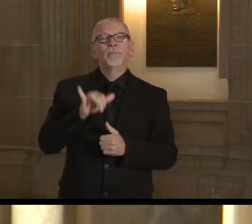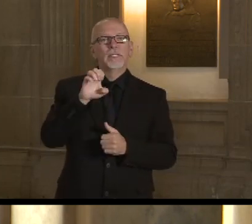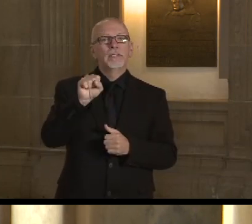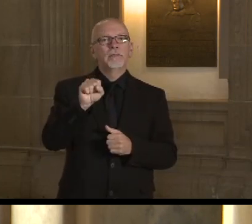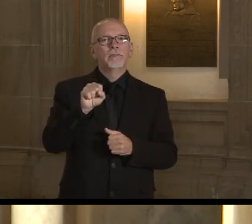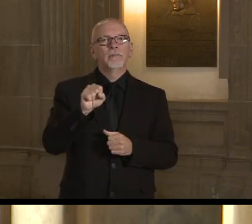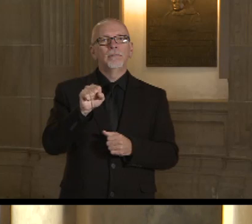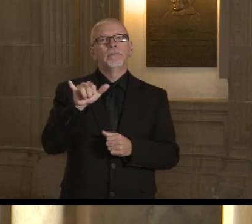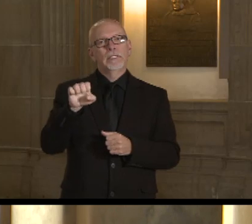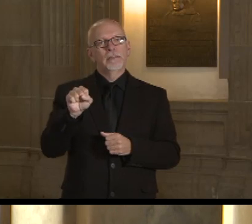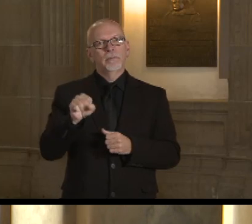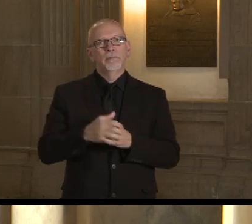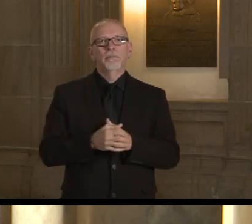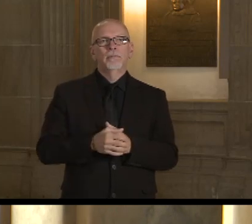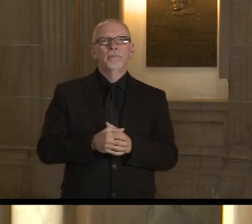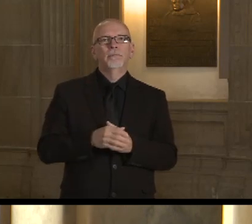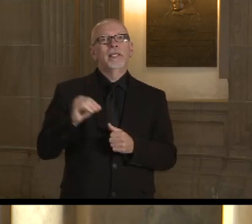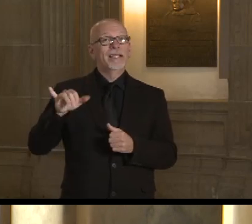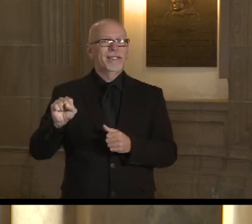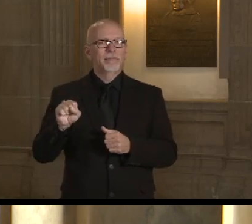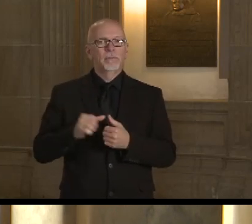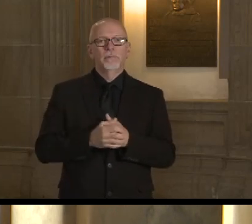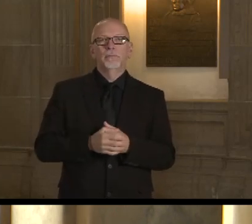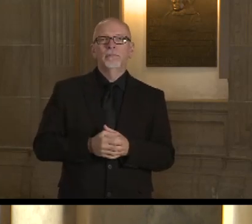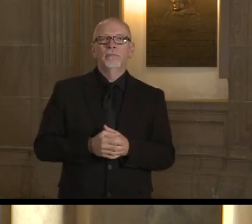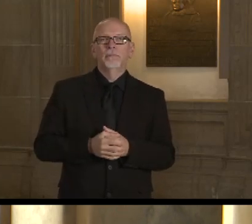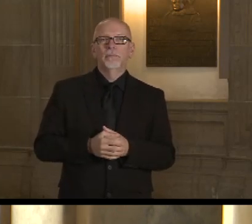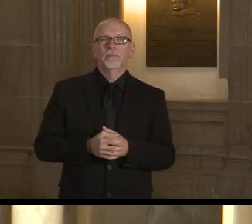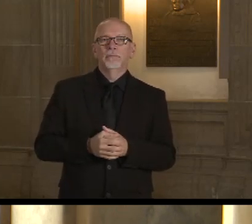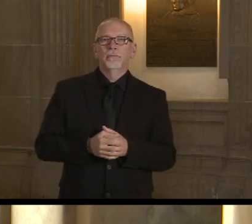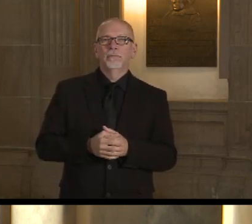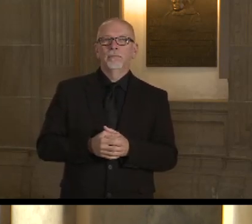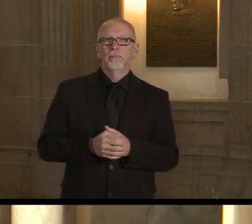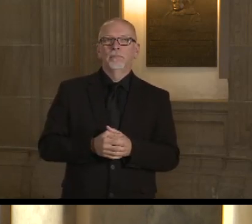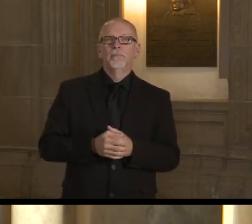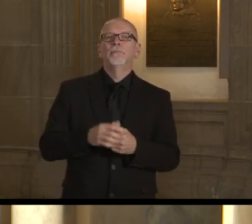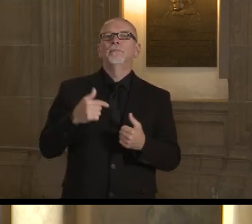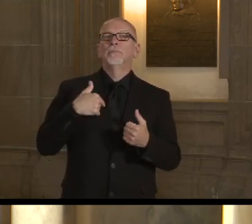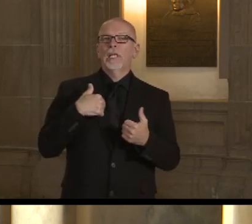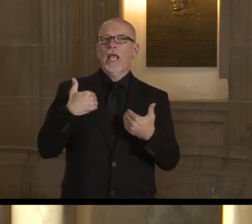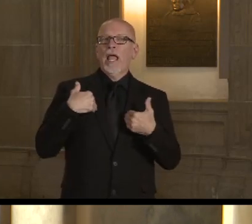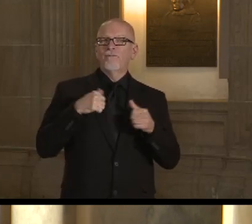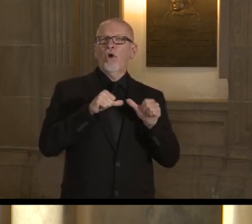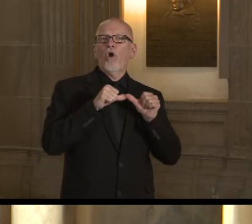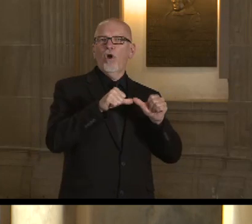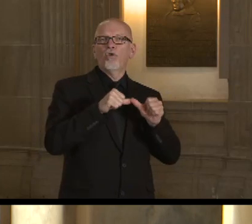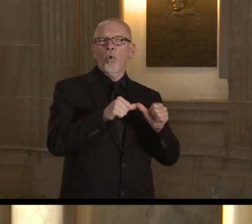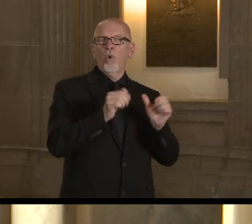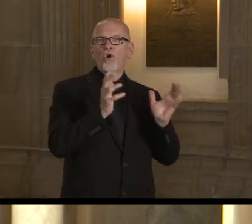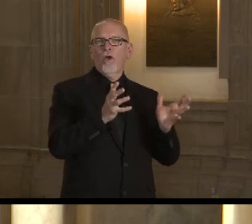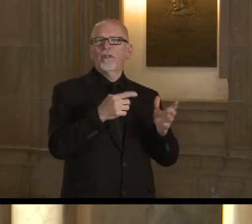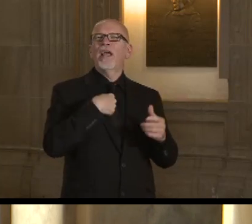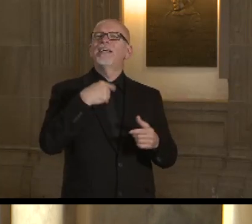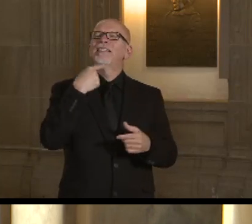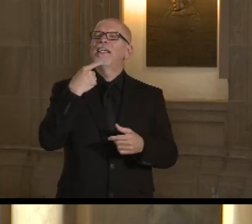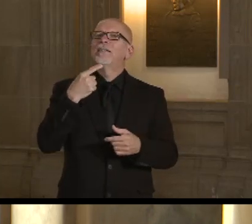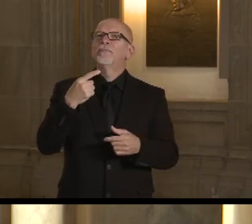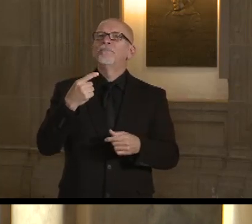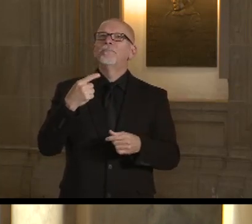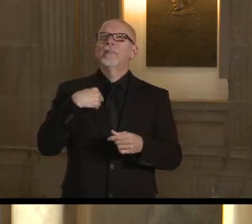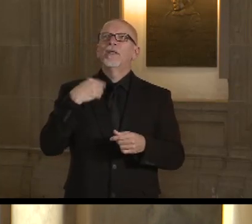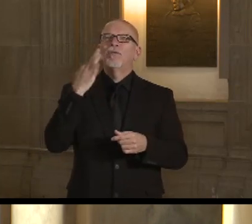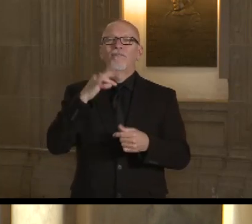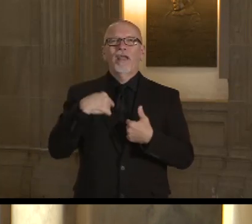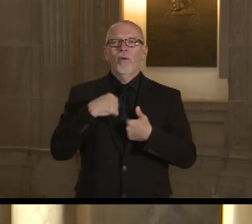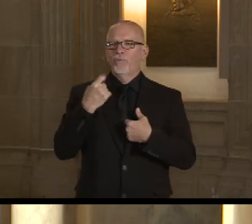Yes, and yes. I have ongoing conversations, and when I said, I don't know if